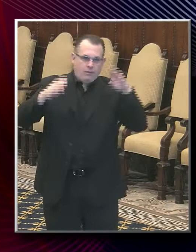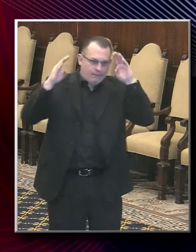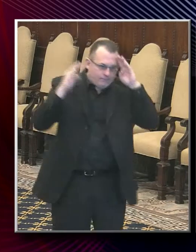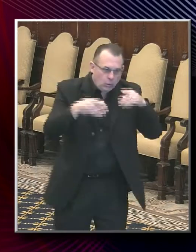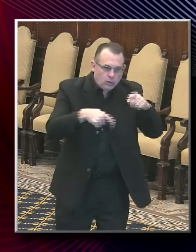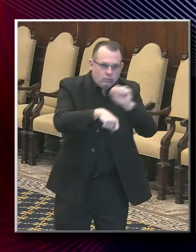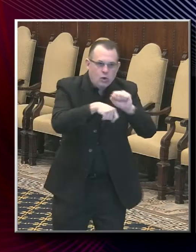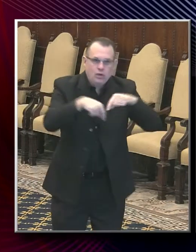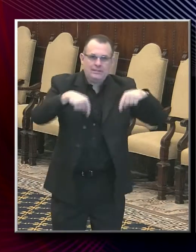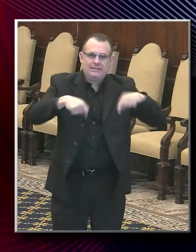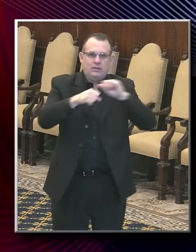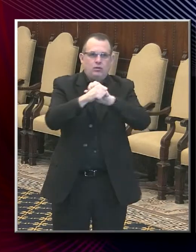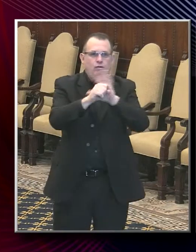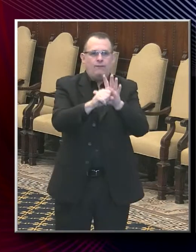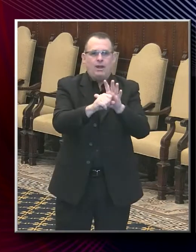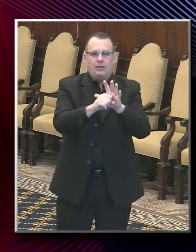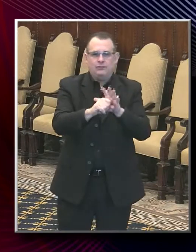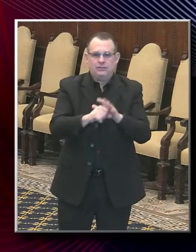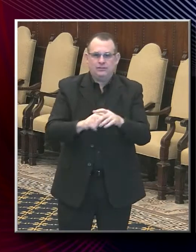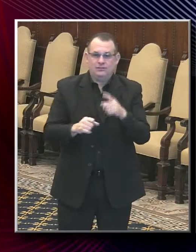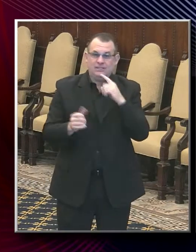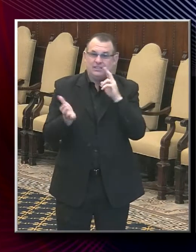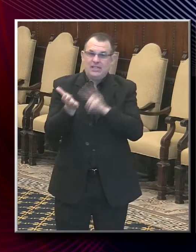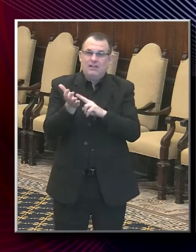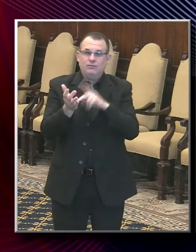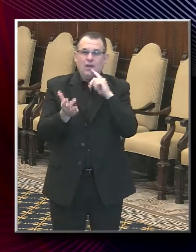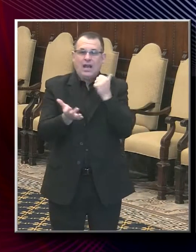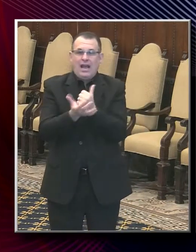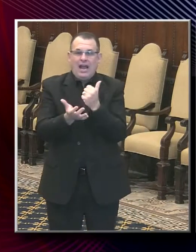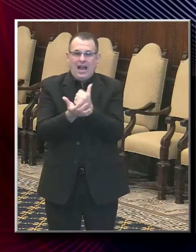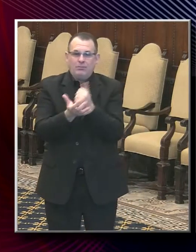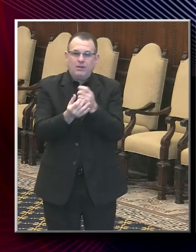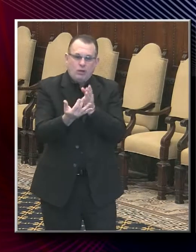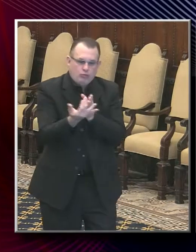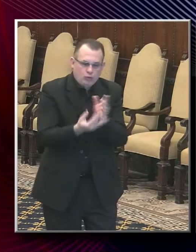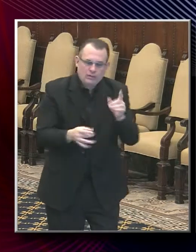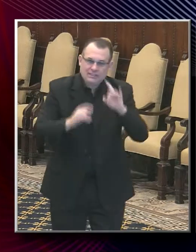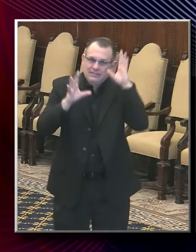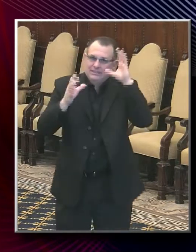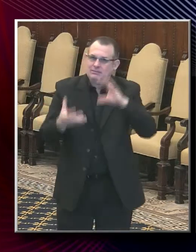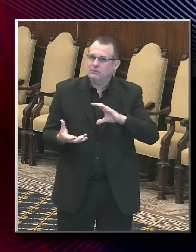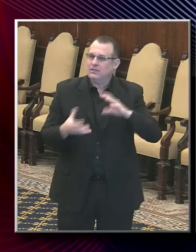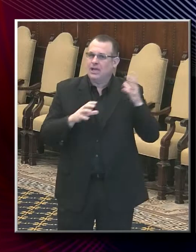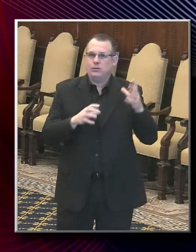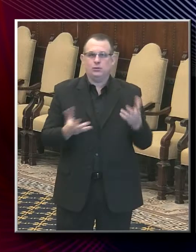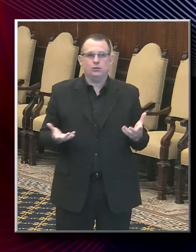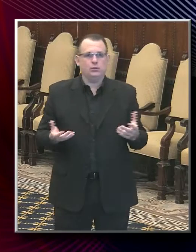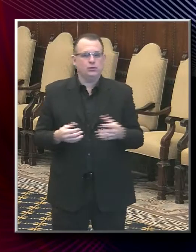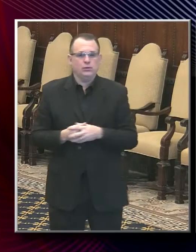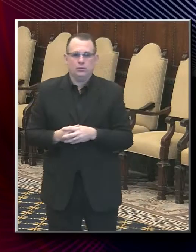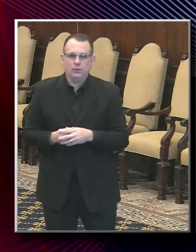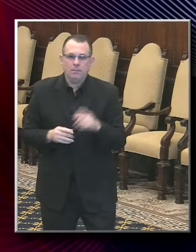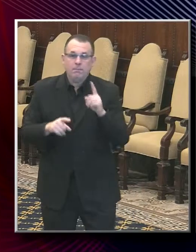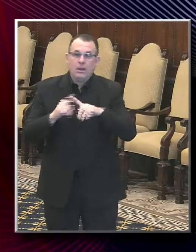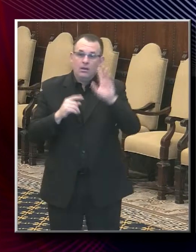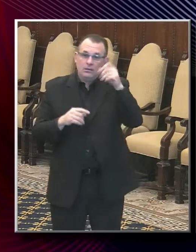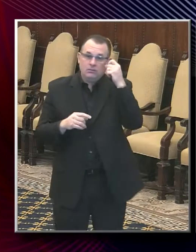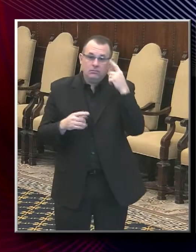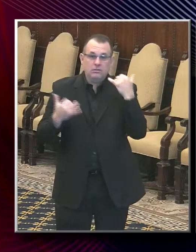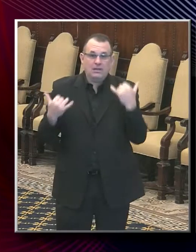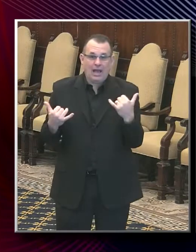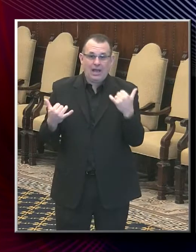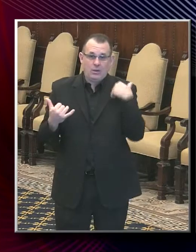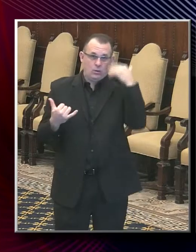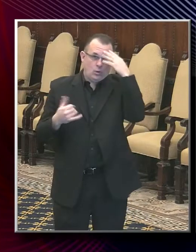us to get through this unprecedented public health crisis, and next year we'll have a better sense of what will work for a longer-term